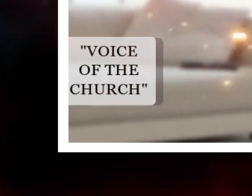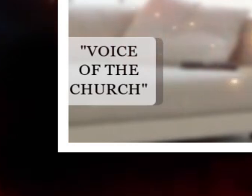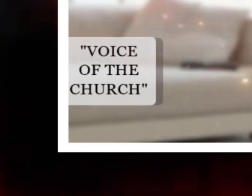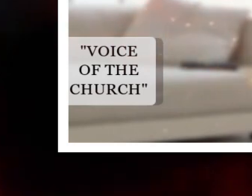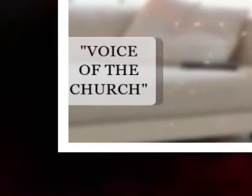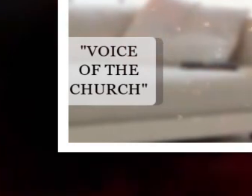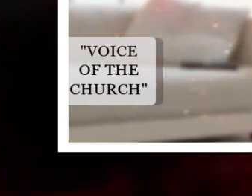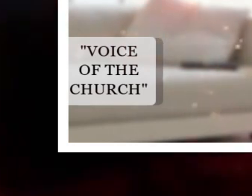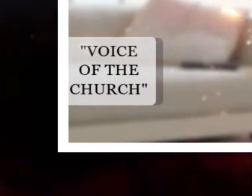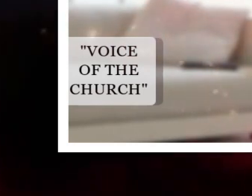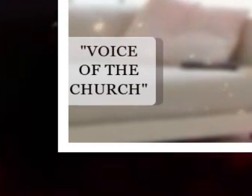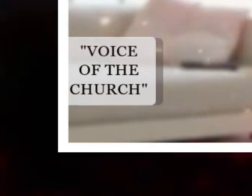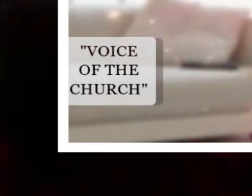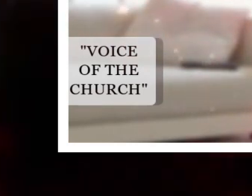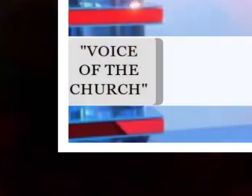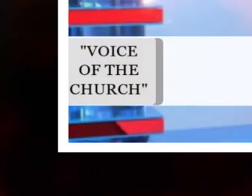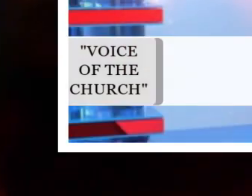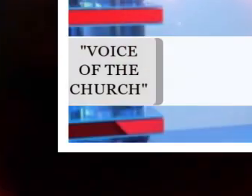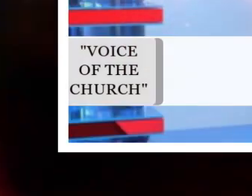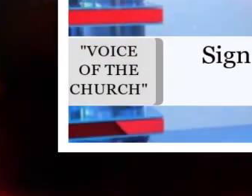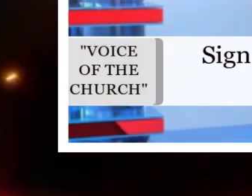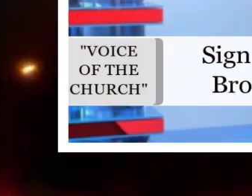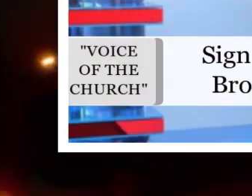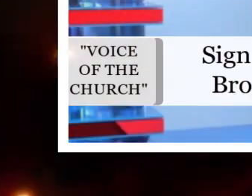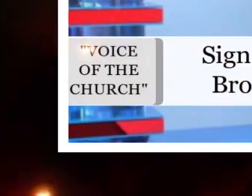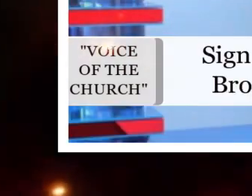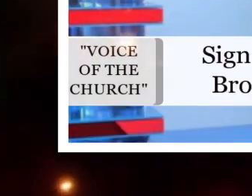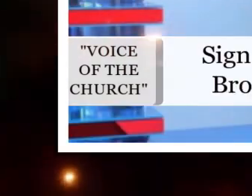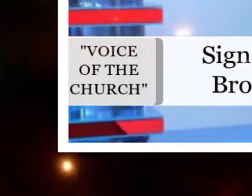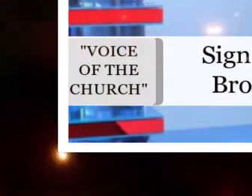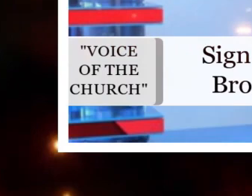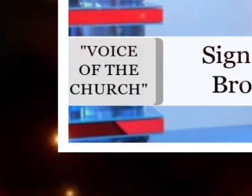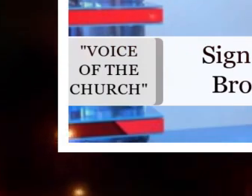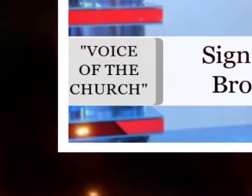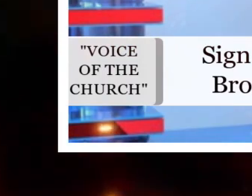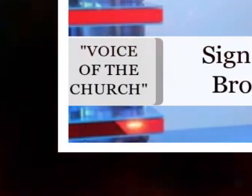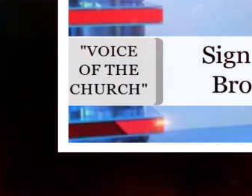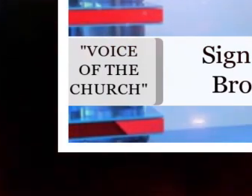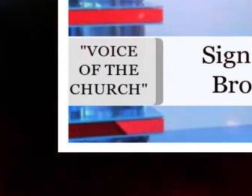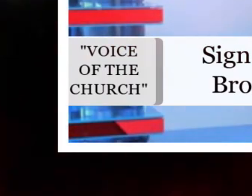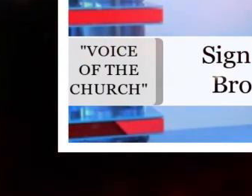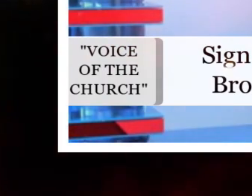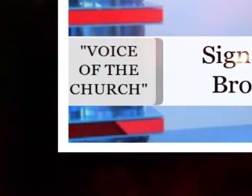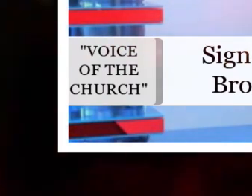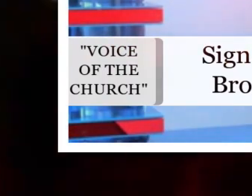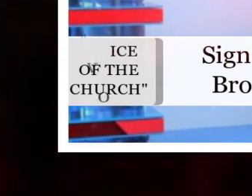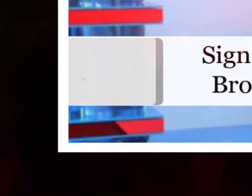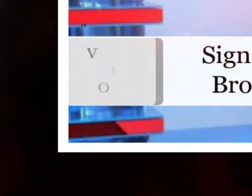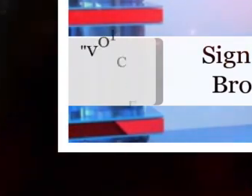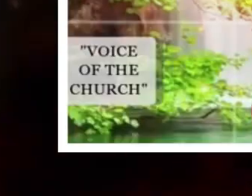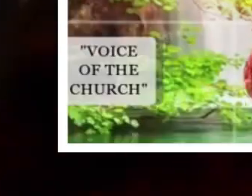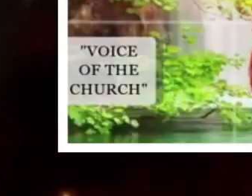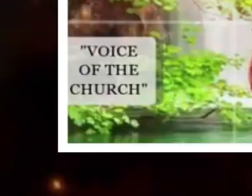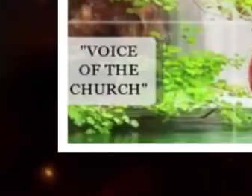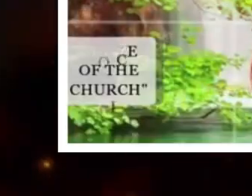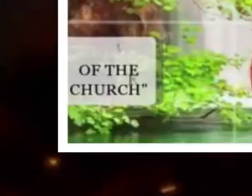And to so do do and cut a piece of ball and section up. And that year and one channel football boat, Yakuba football. No, we have been yourself, you default, and Yanko Ponce, we never